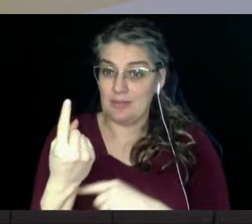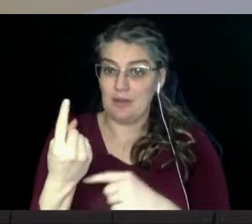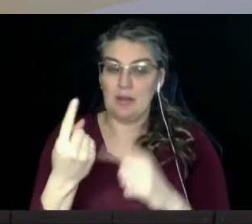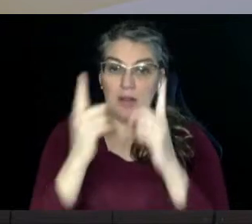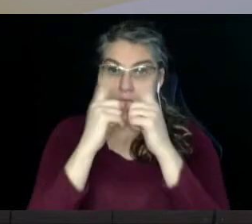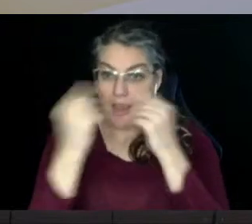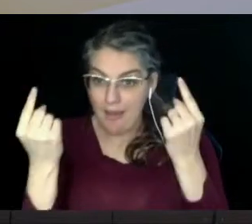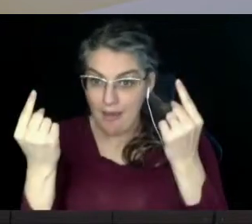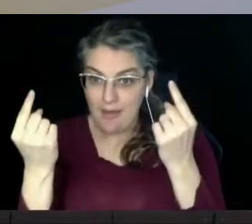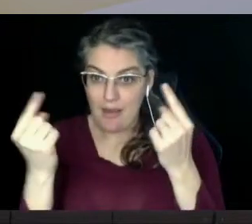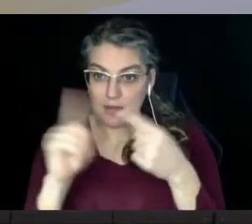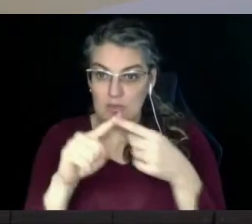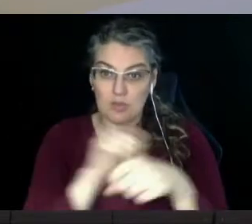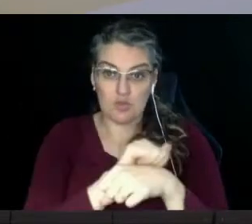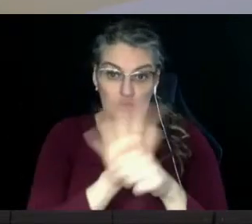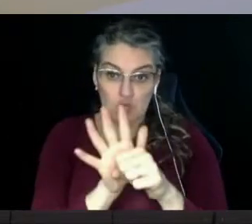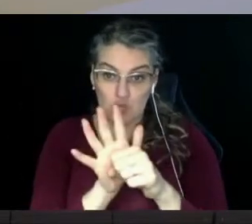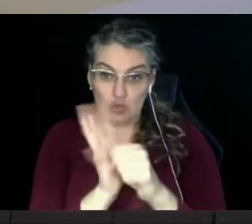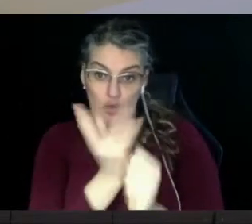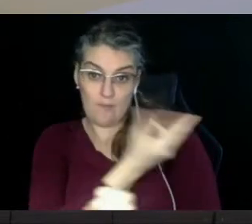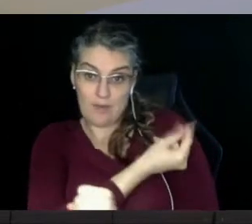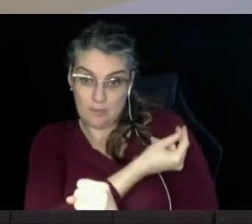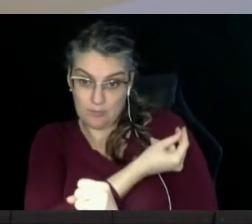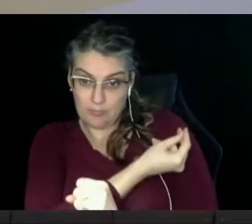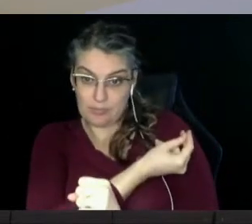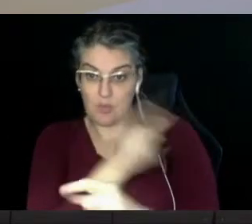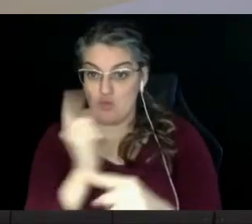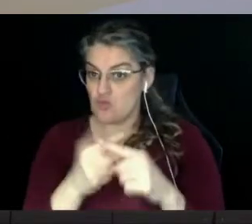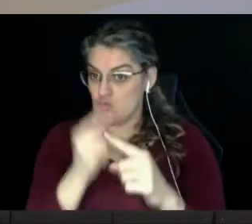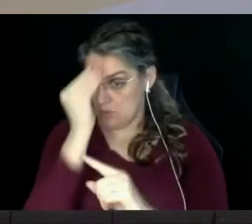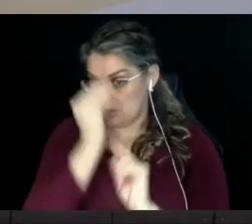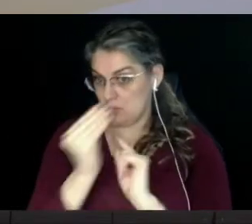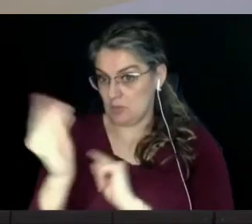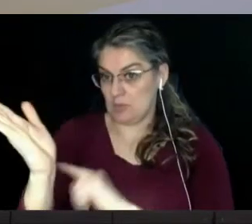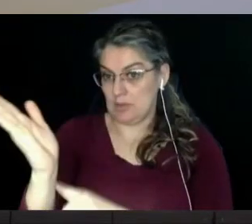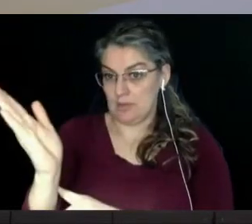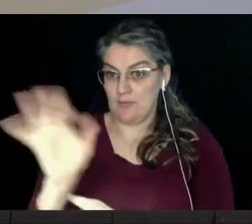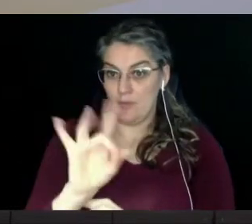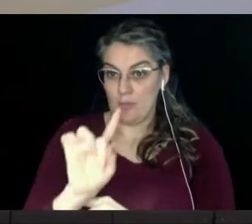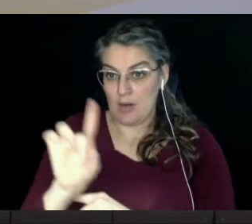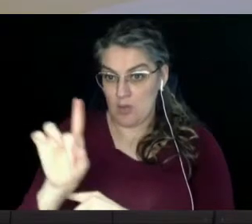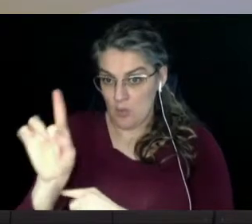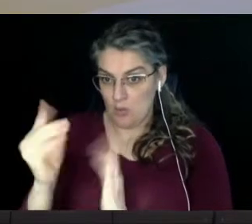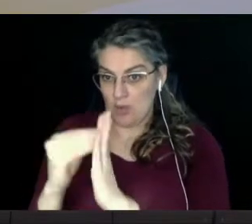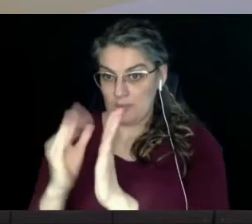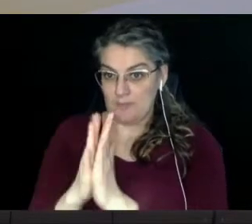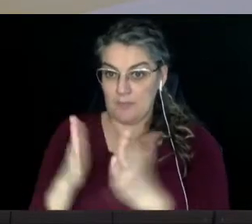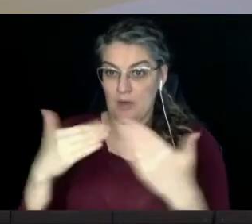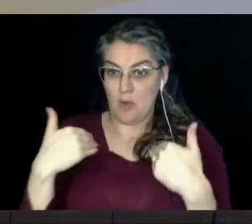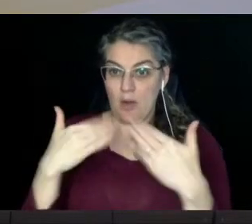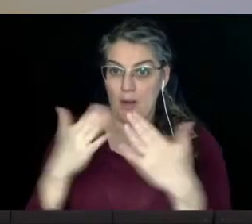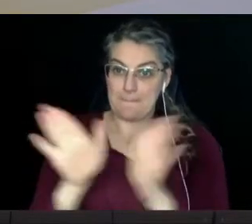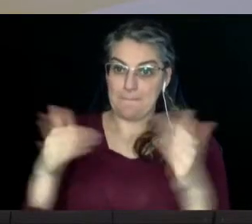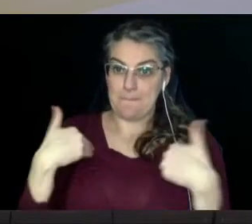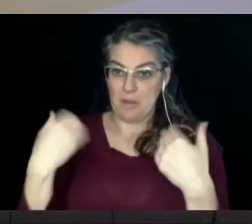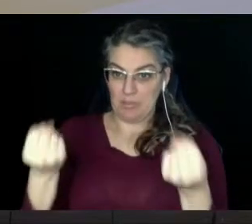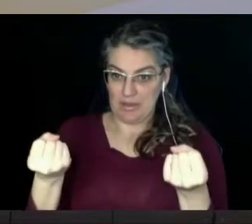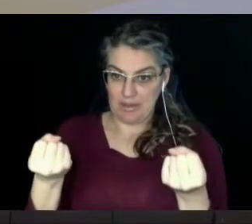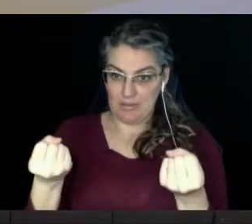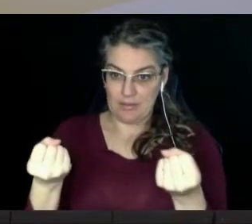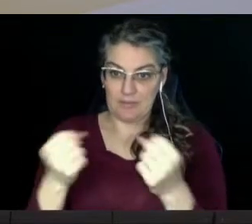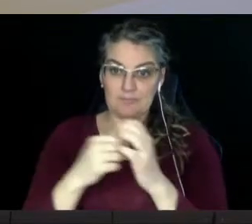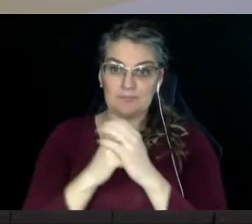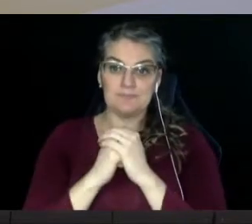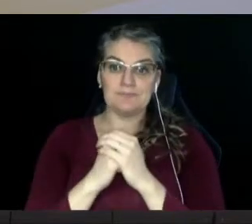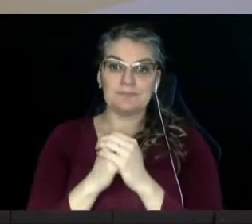The surge in new cases of COVID-19 in Canada, including Atlantic Canada, is an important consideration regarding the planning of the